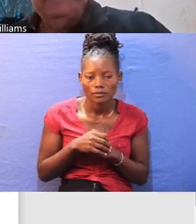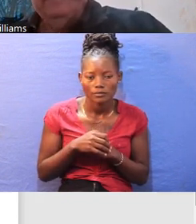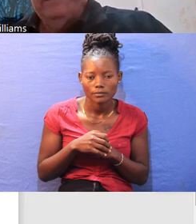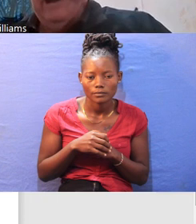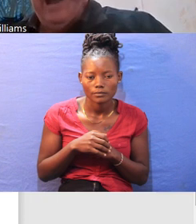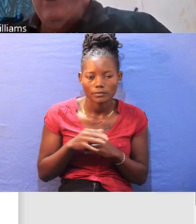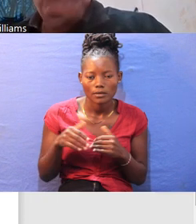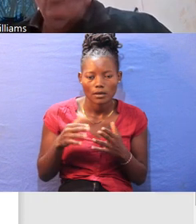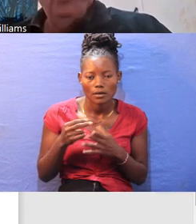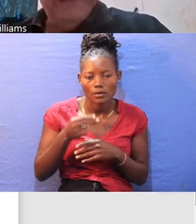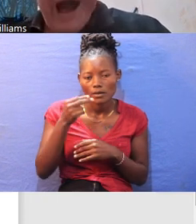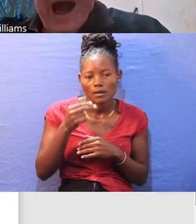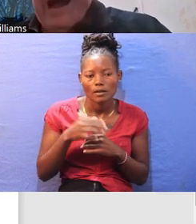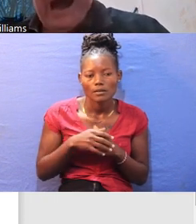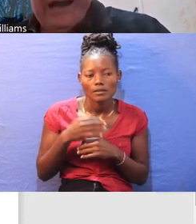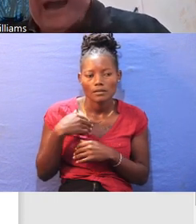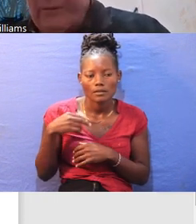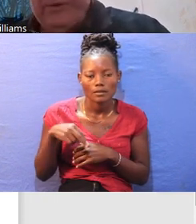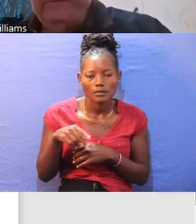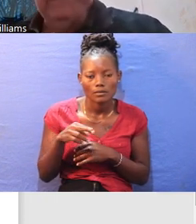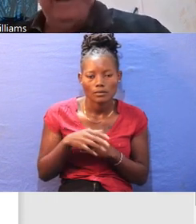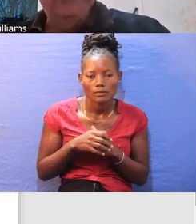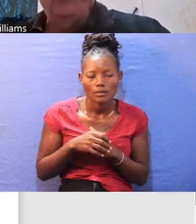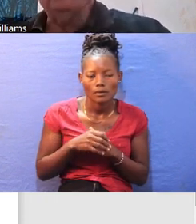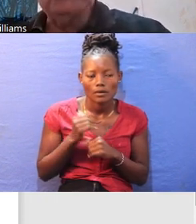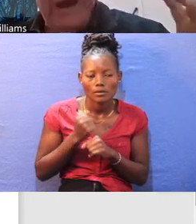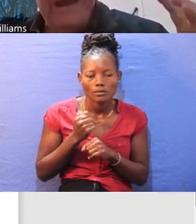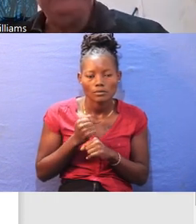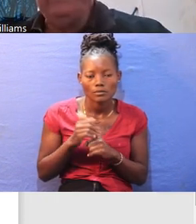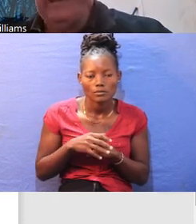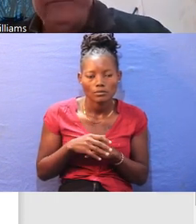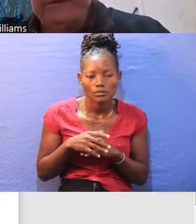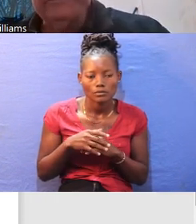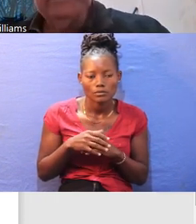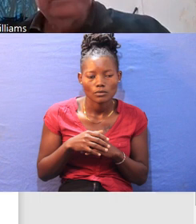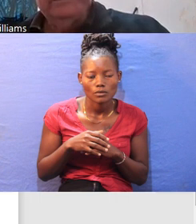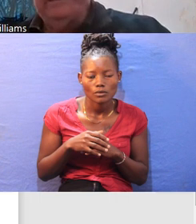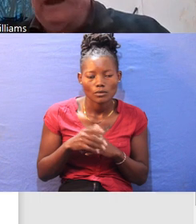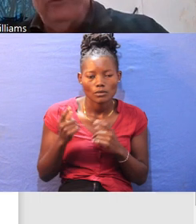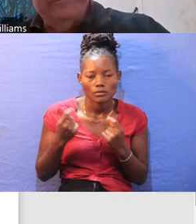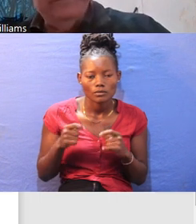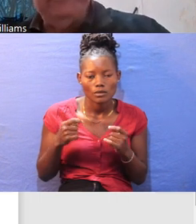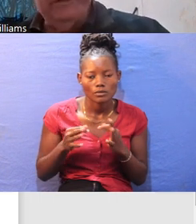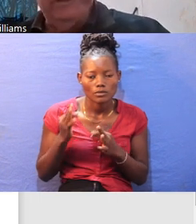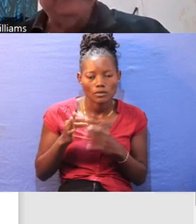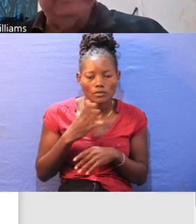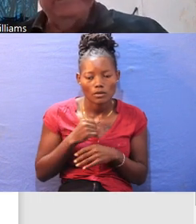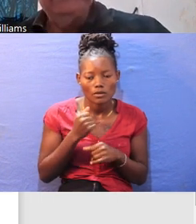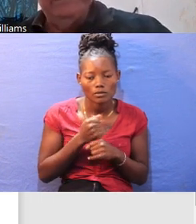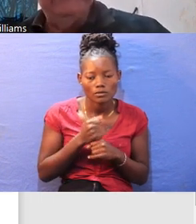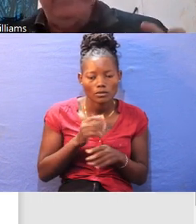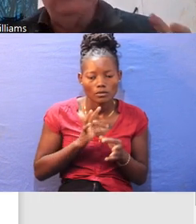short. I want high output. I want crazy effort, and I want them to be fully